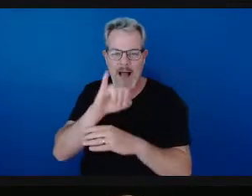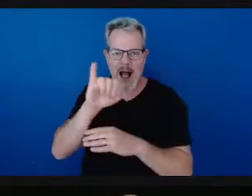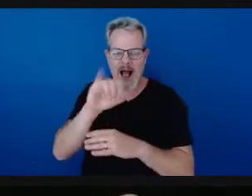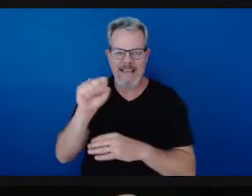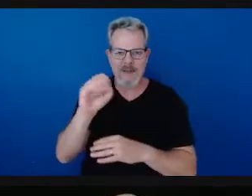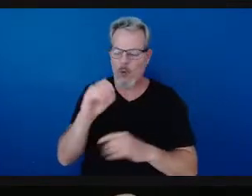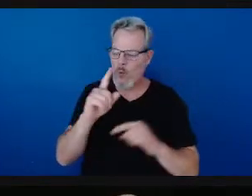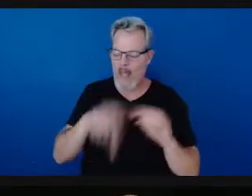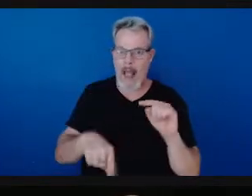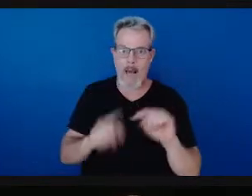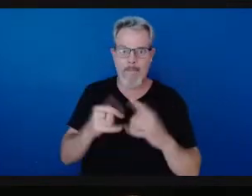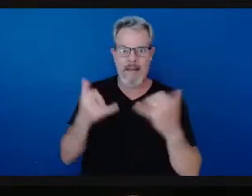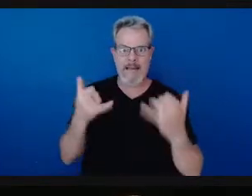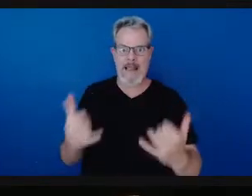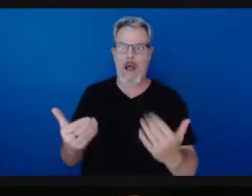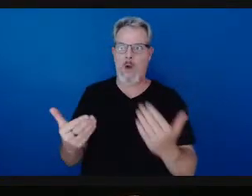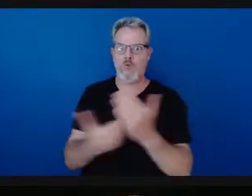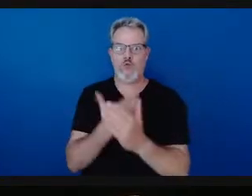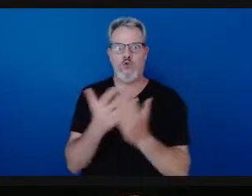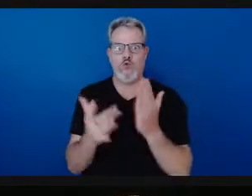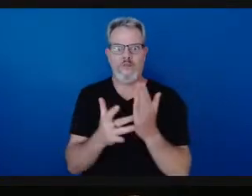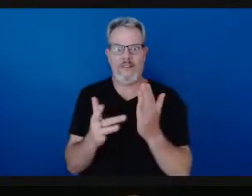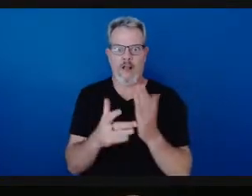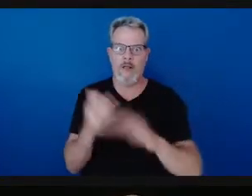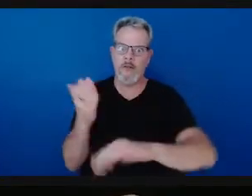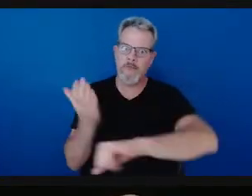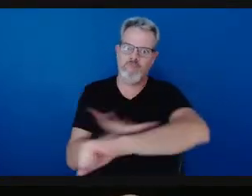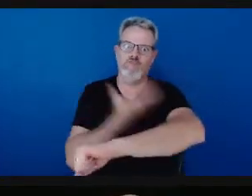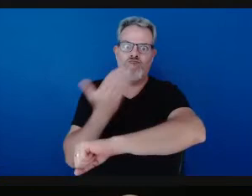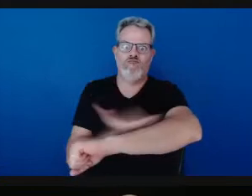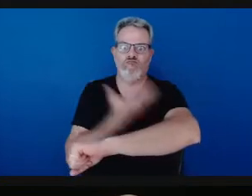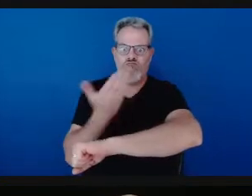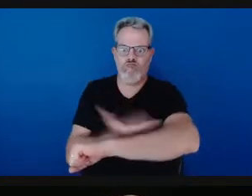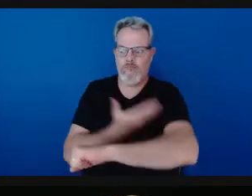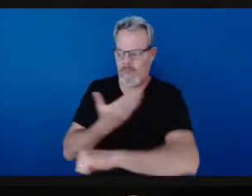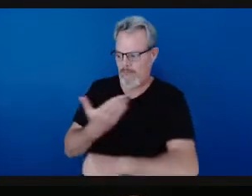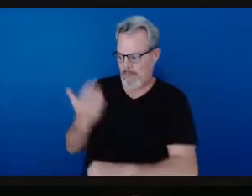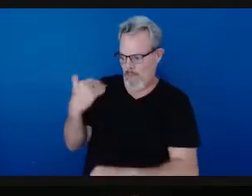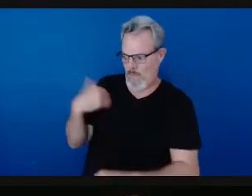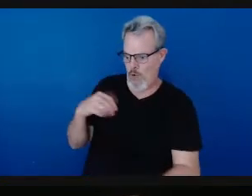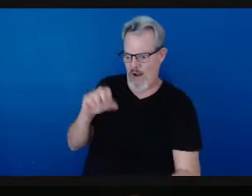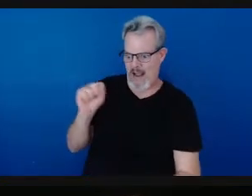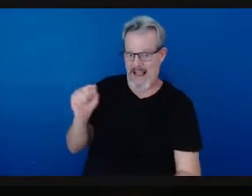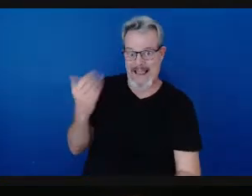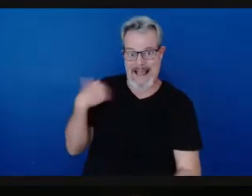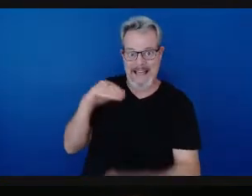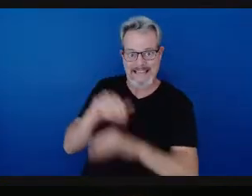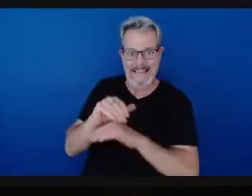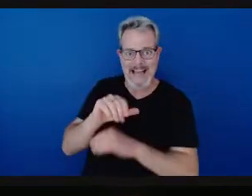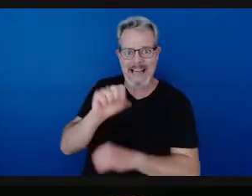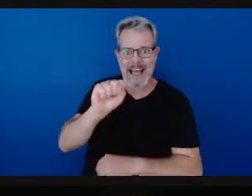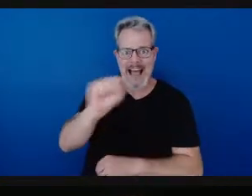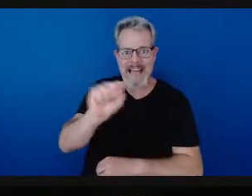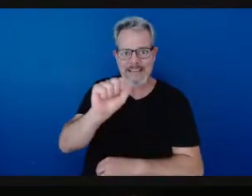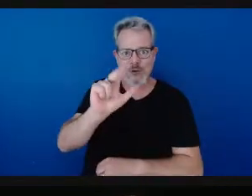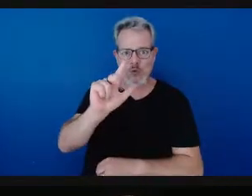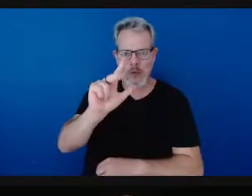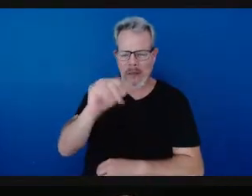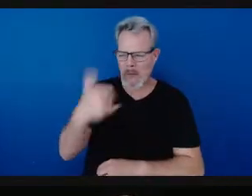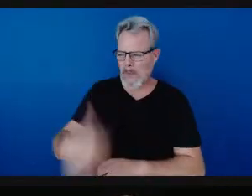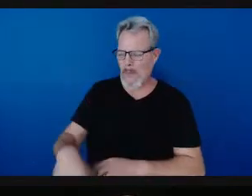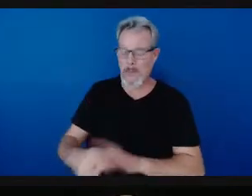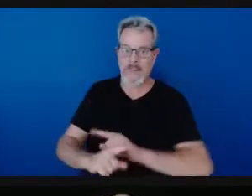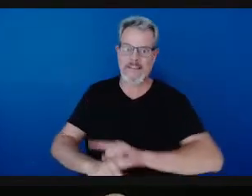begin. And now it's like last time we were up there, I was shooting with the S23, and it was just like, wow, this feels totally